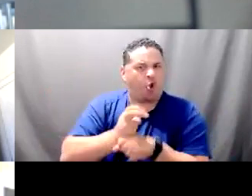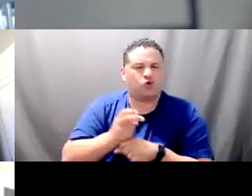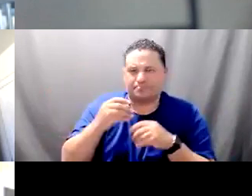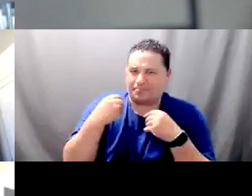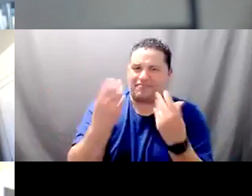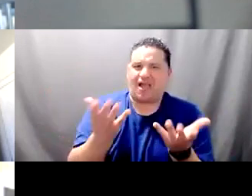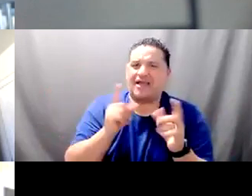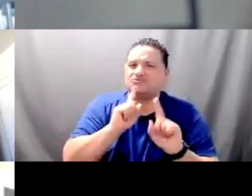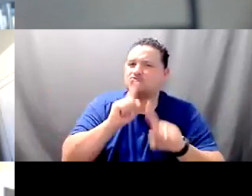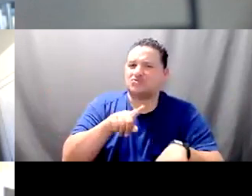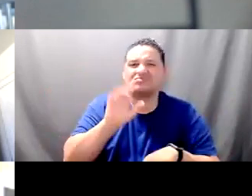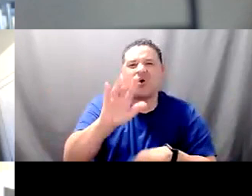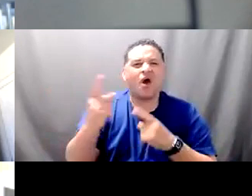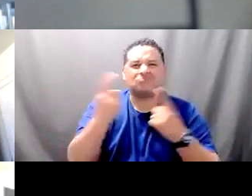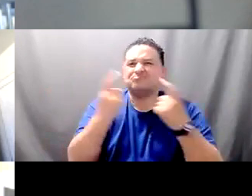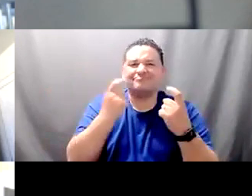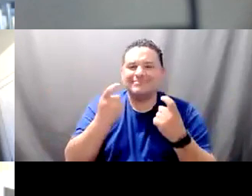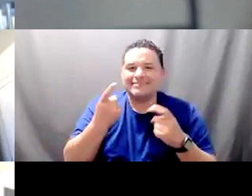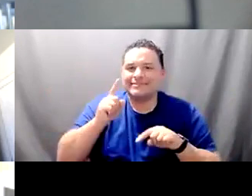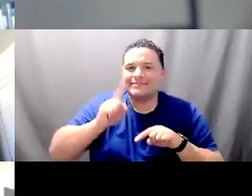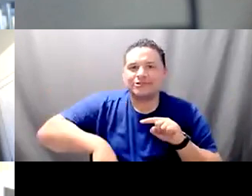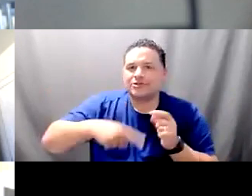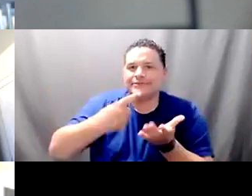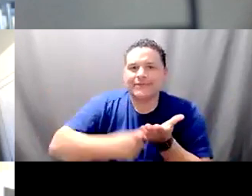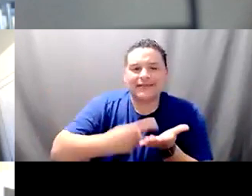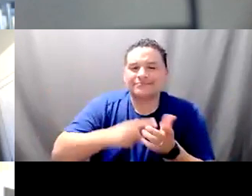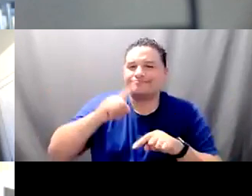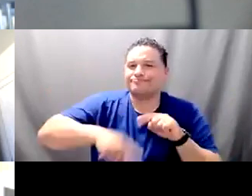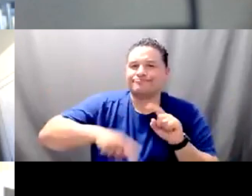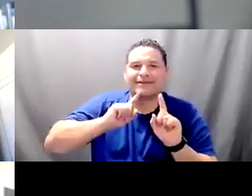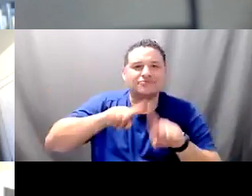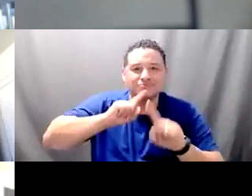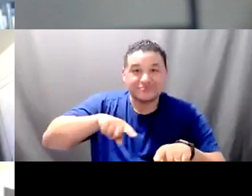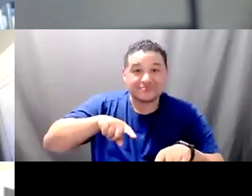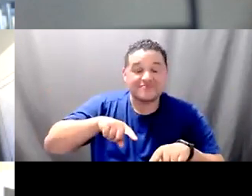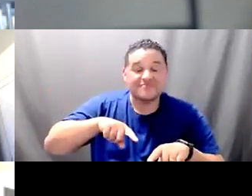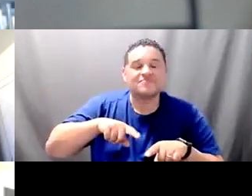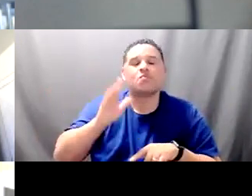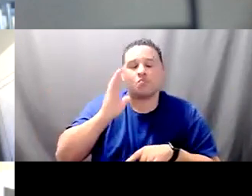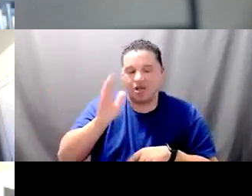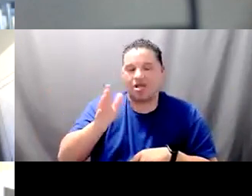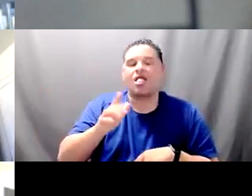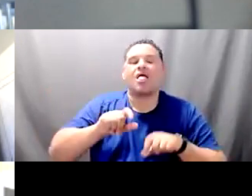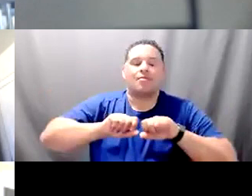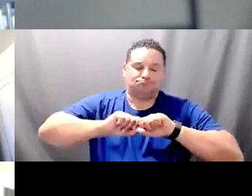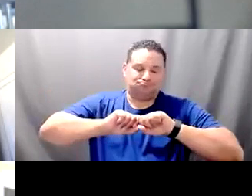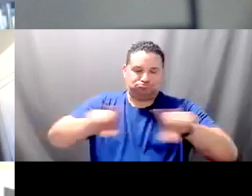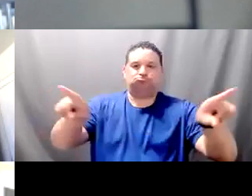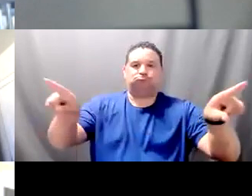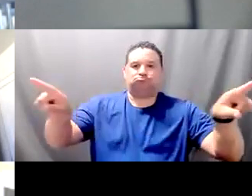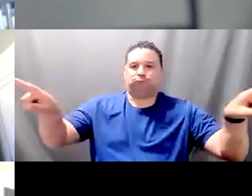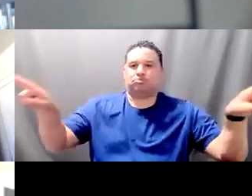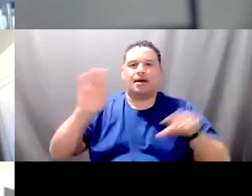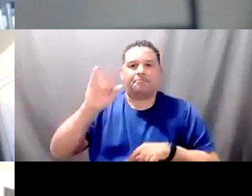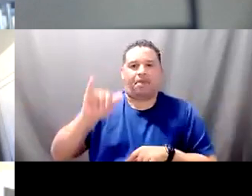the questions that we weren't able to discuss, and that will all be sent out via email.